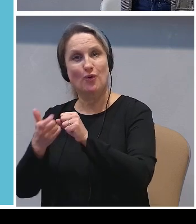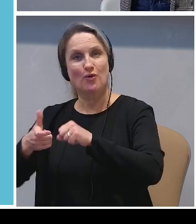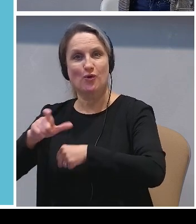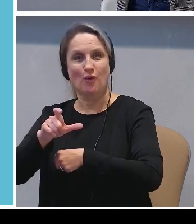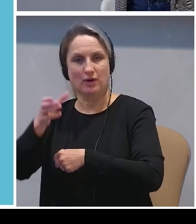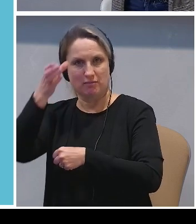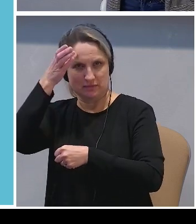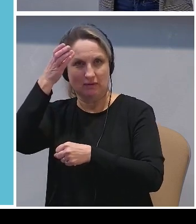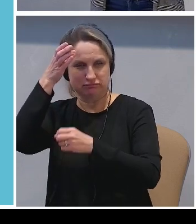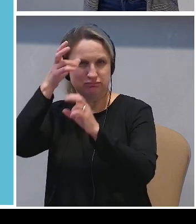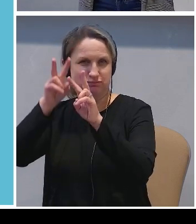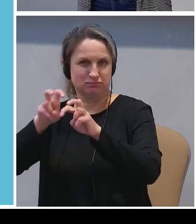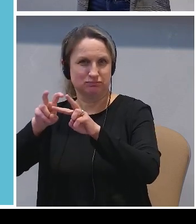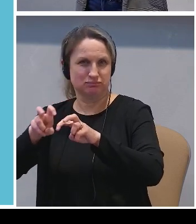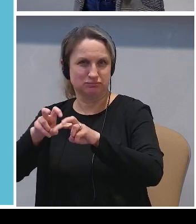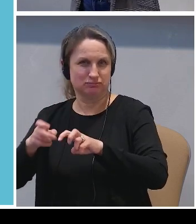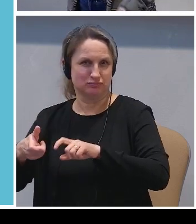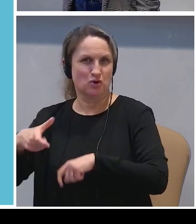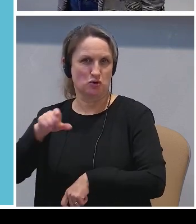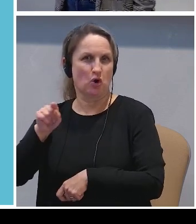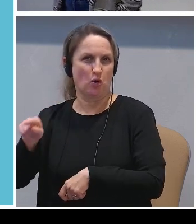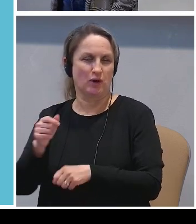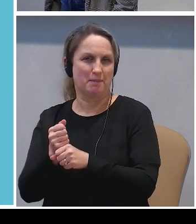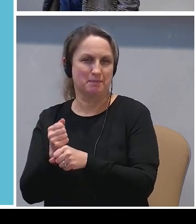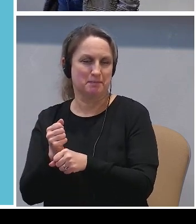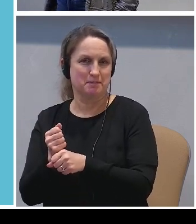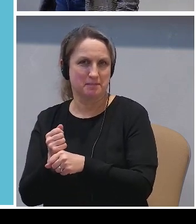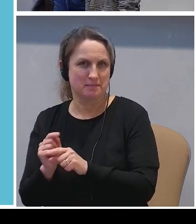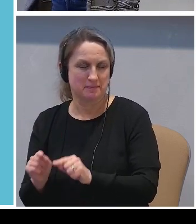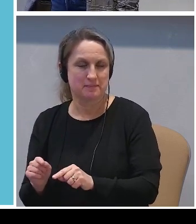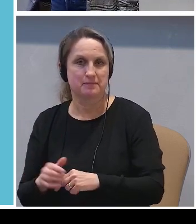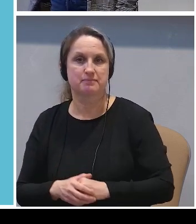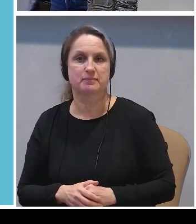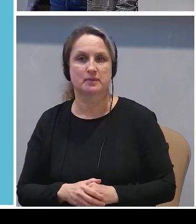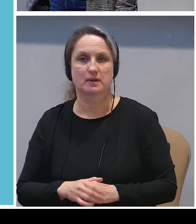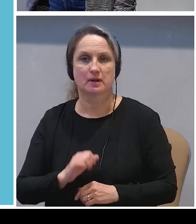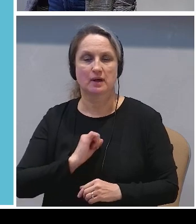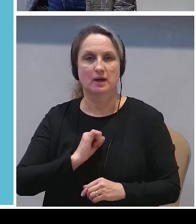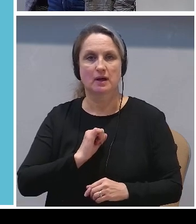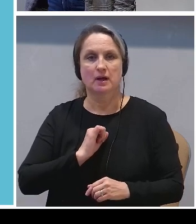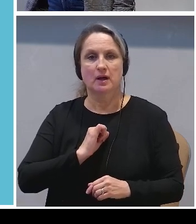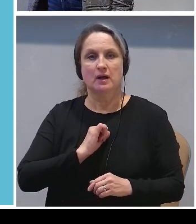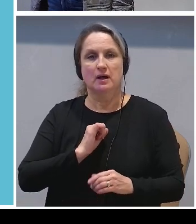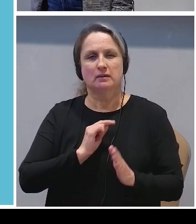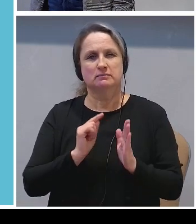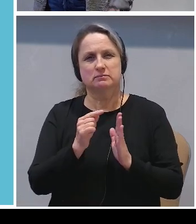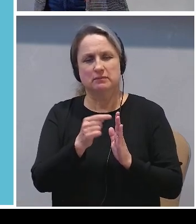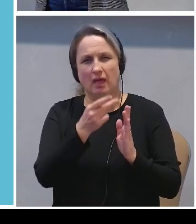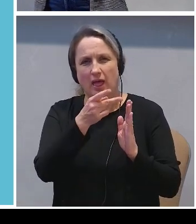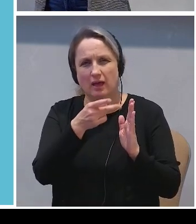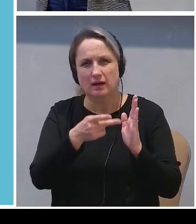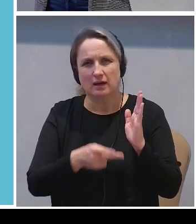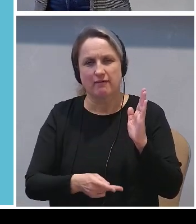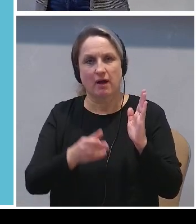clinical trial led by academia. And then specific challenges to clinical trials for rare diseases that